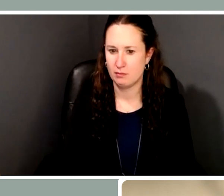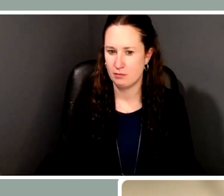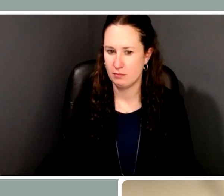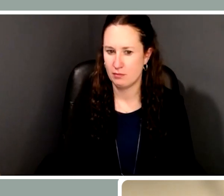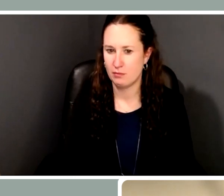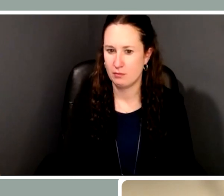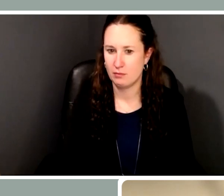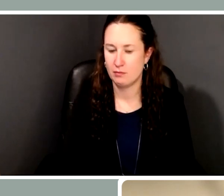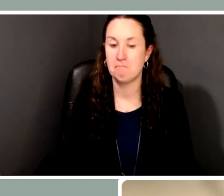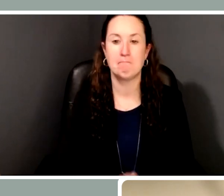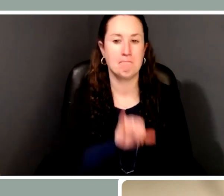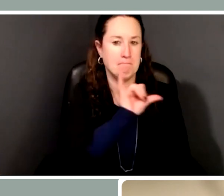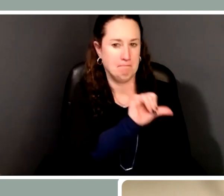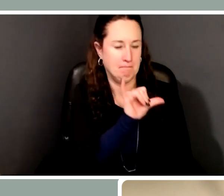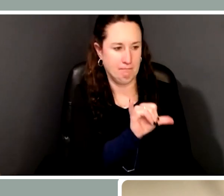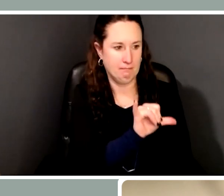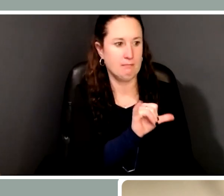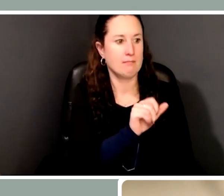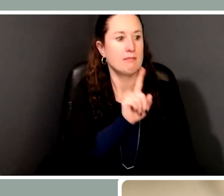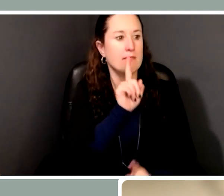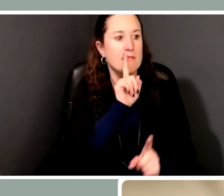the answer to that,